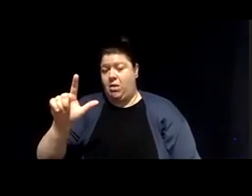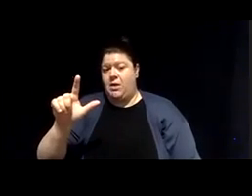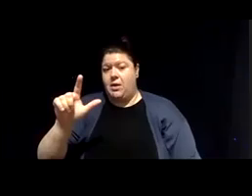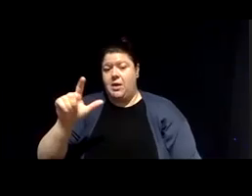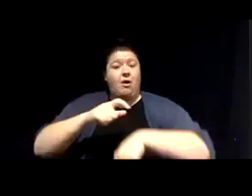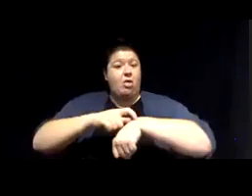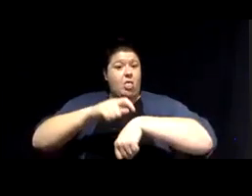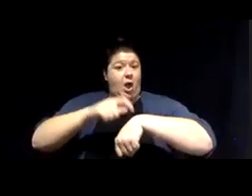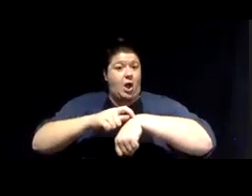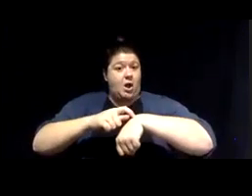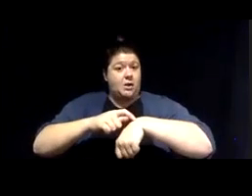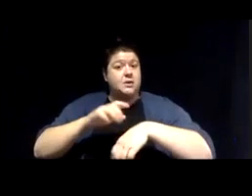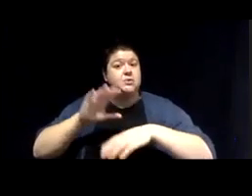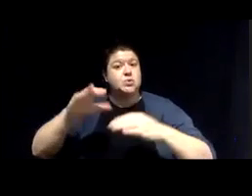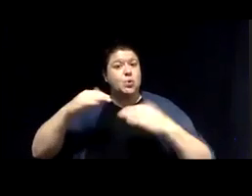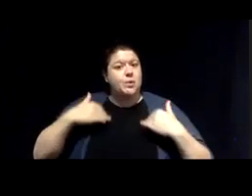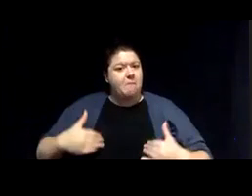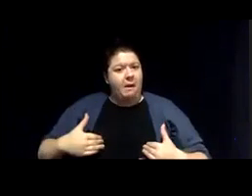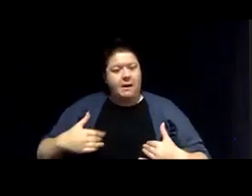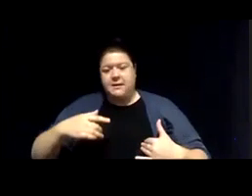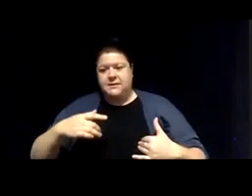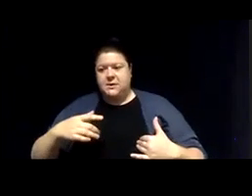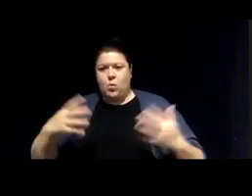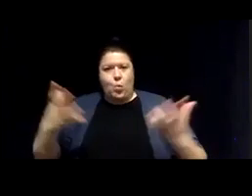and so